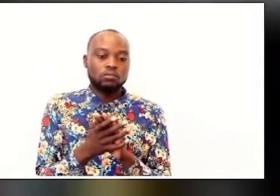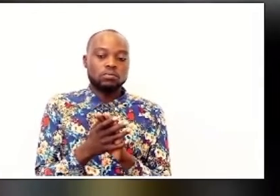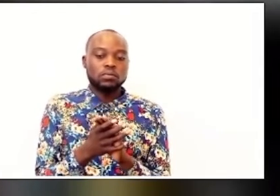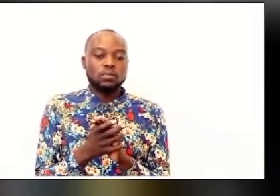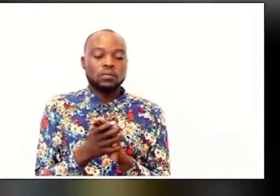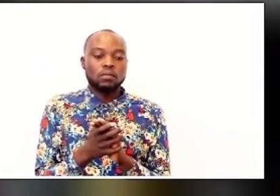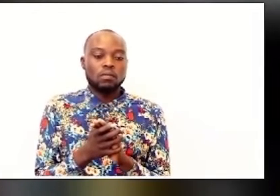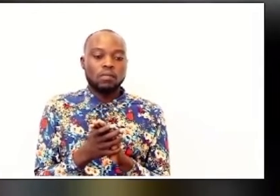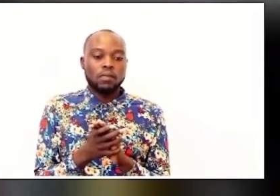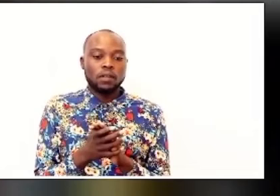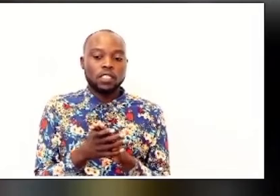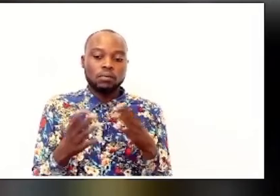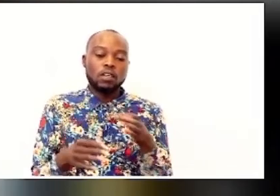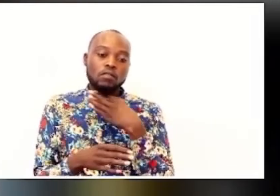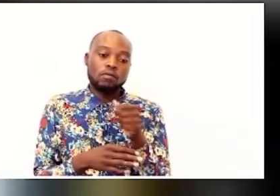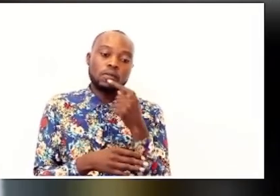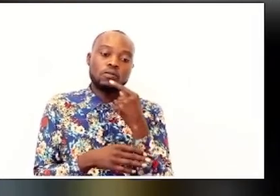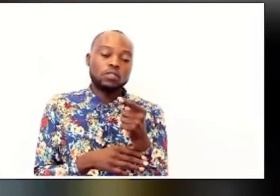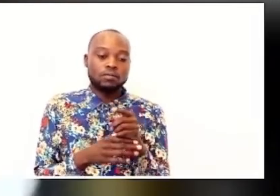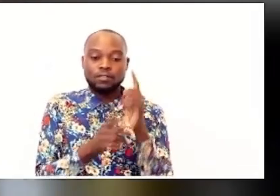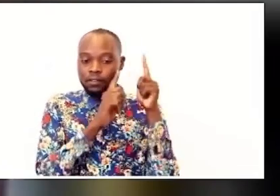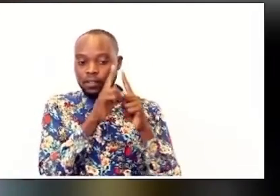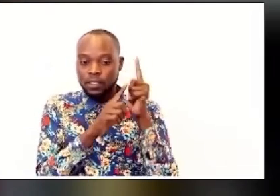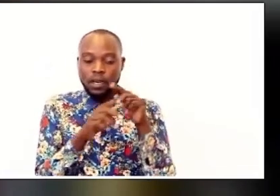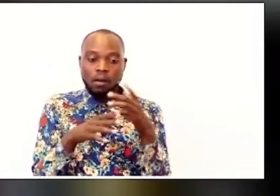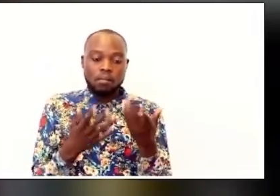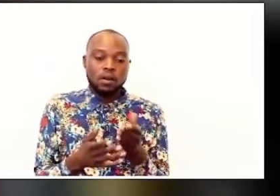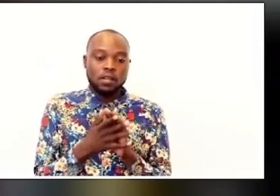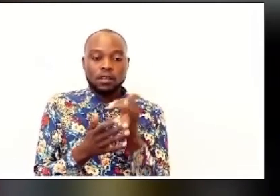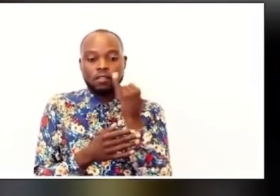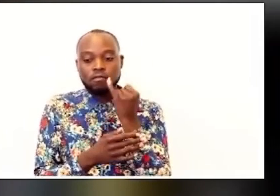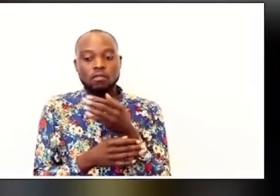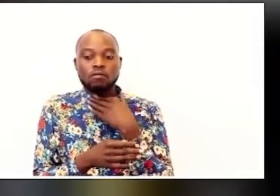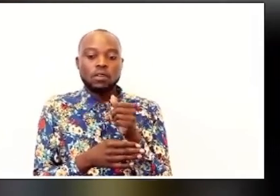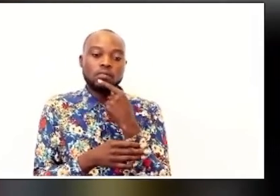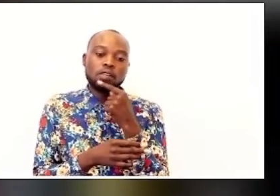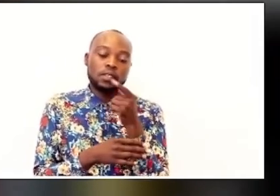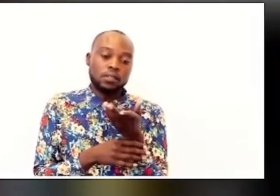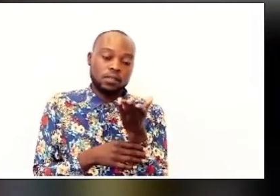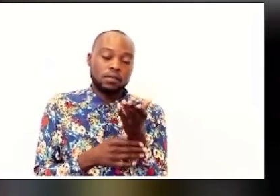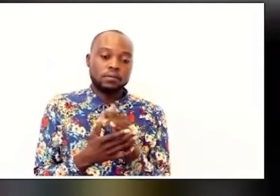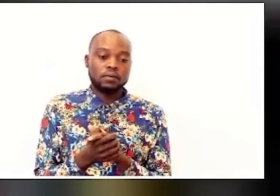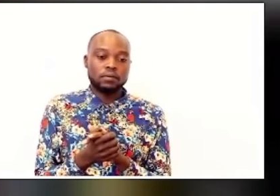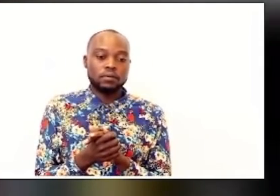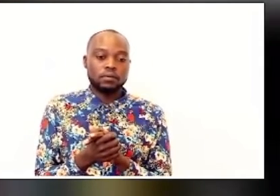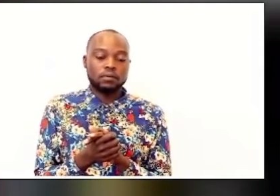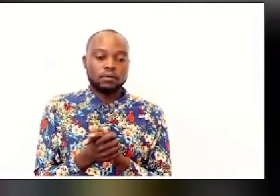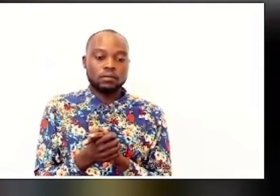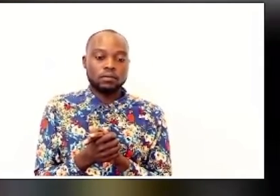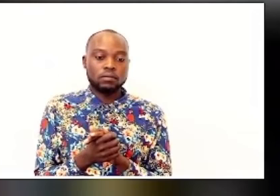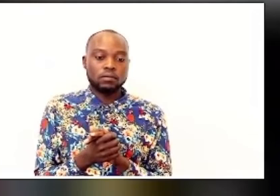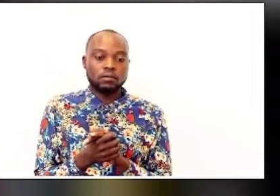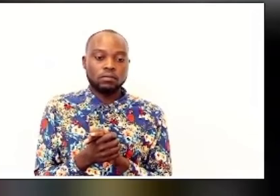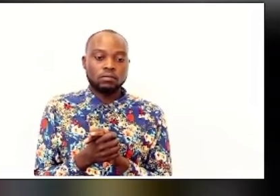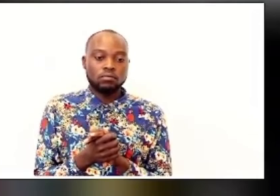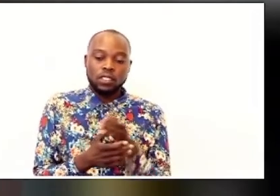these issues. So what I want to challenge us to think about is, as we want to address food sovereignty, as we want to address renewable